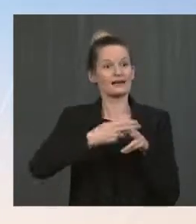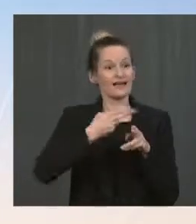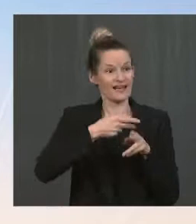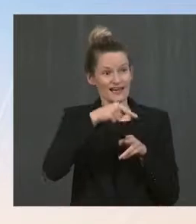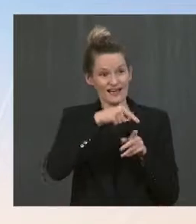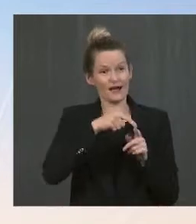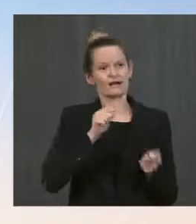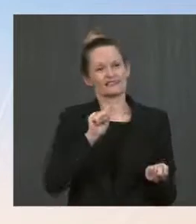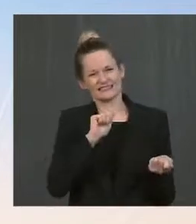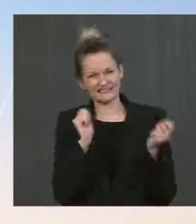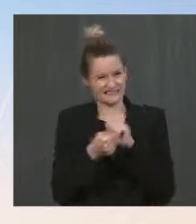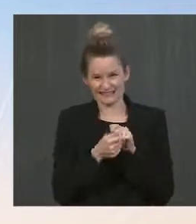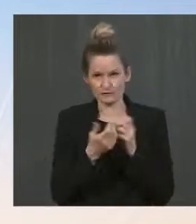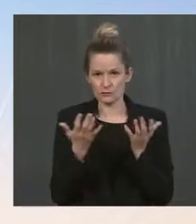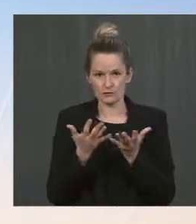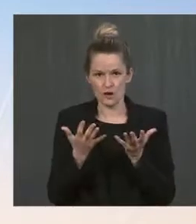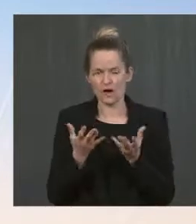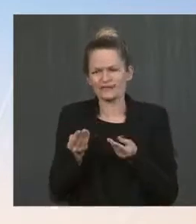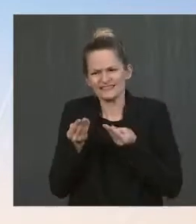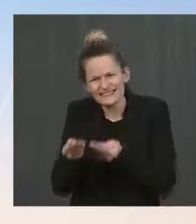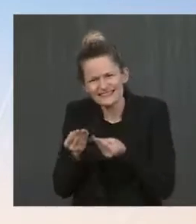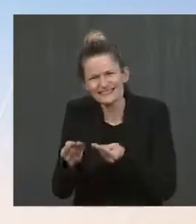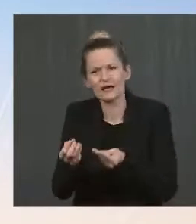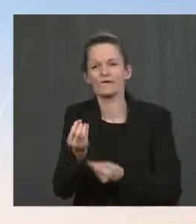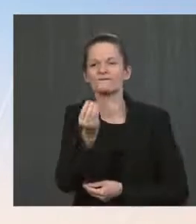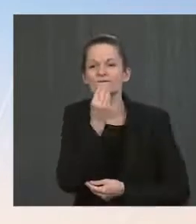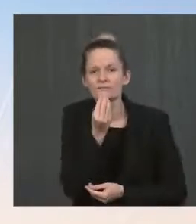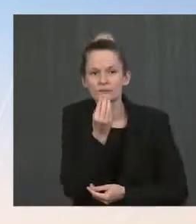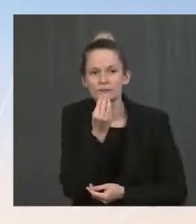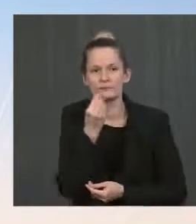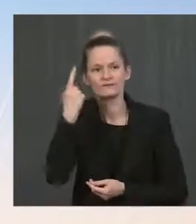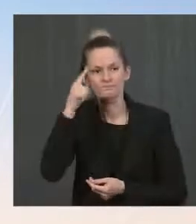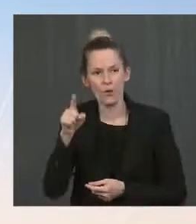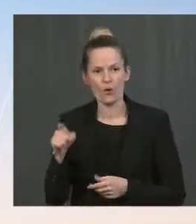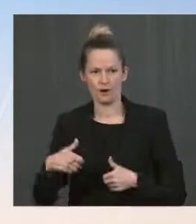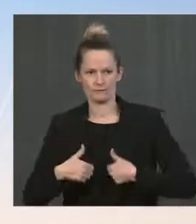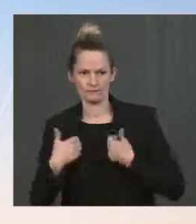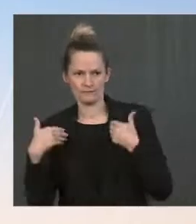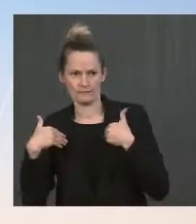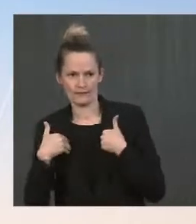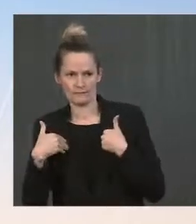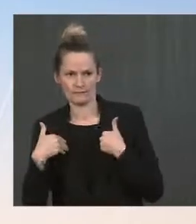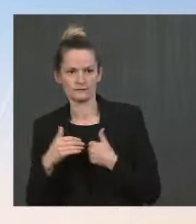be confronted with having to truck or rail feed from far distances, and that's going to be an